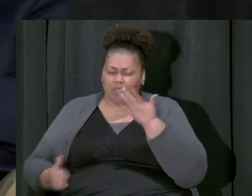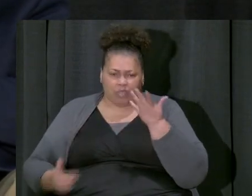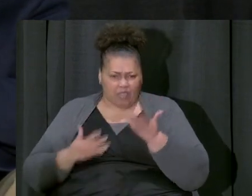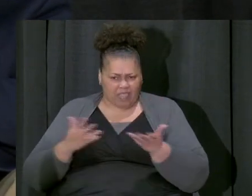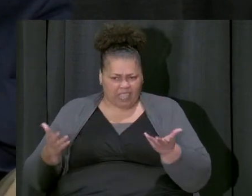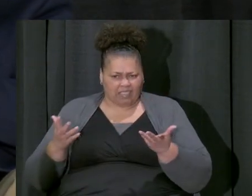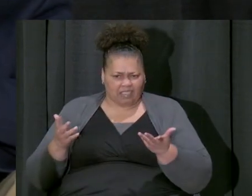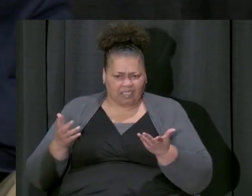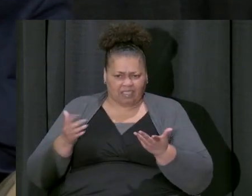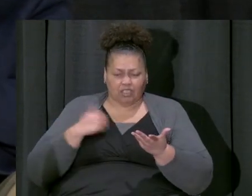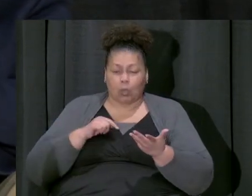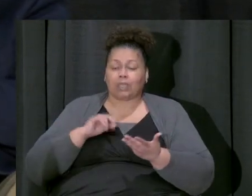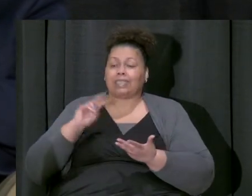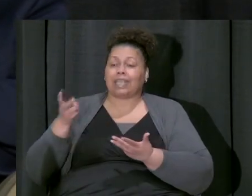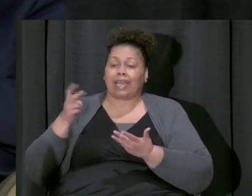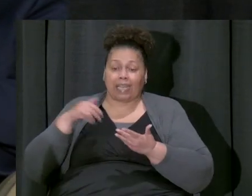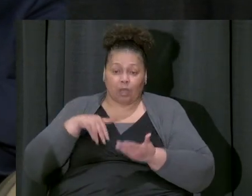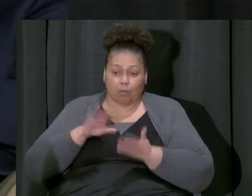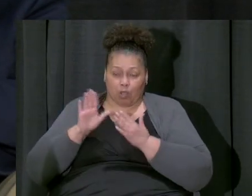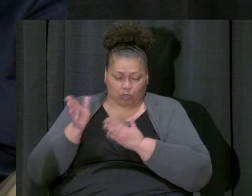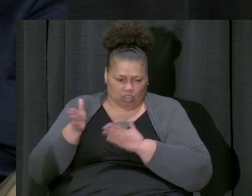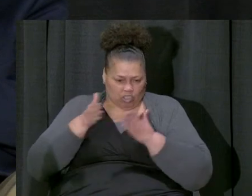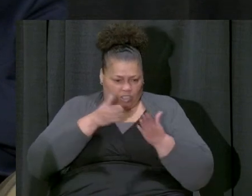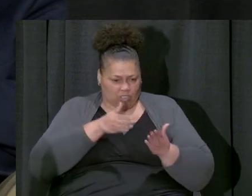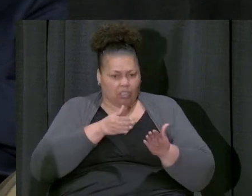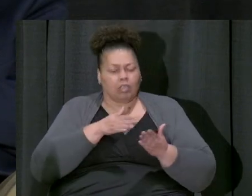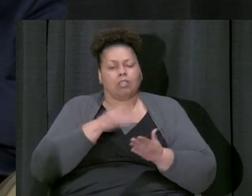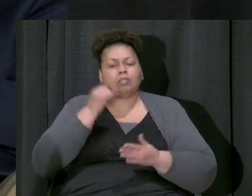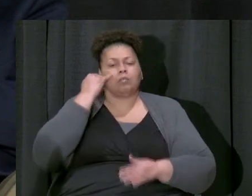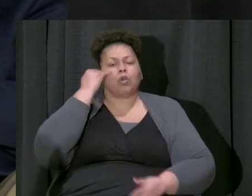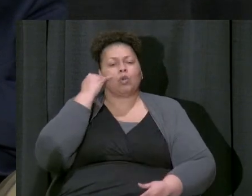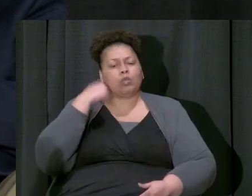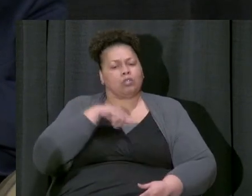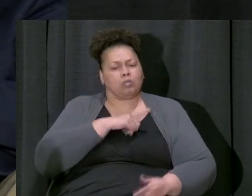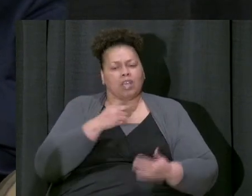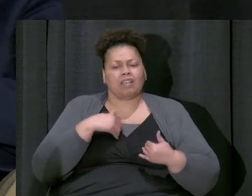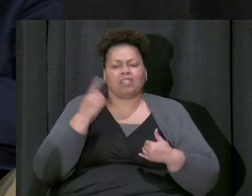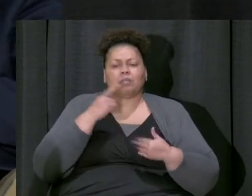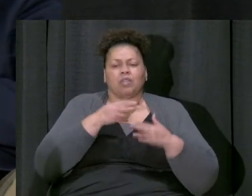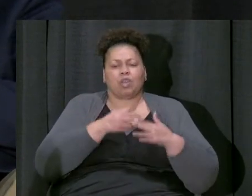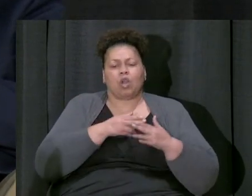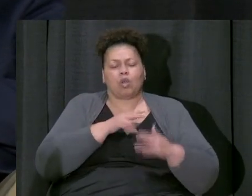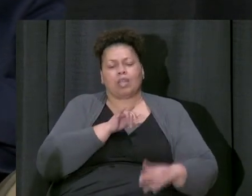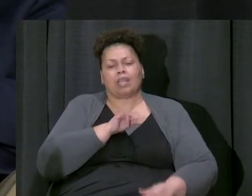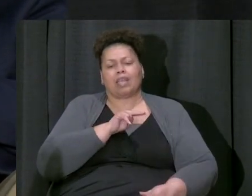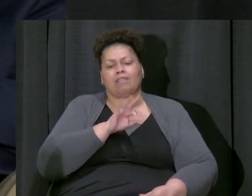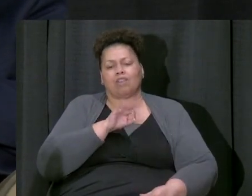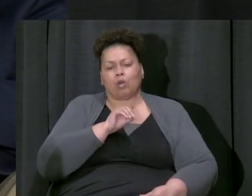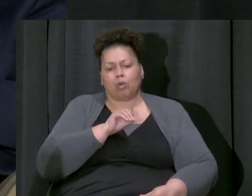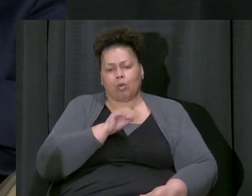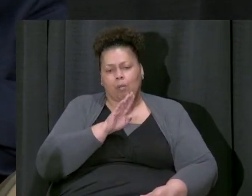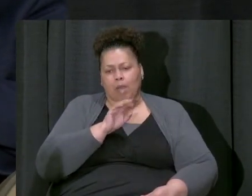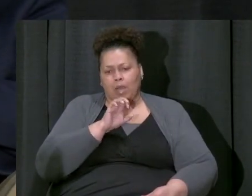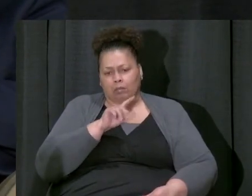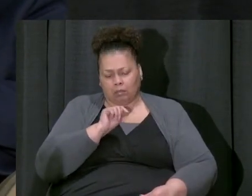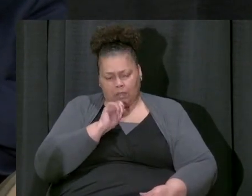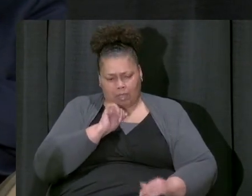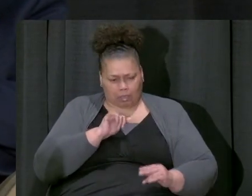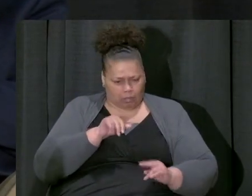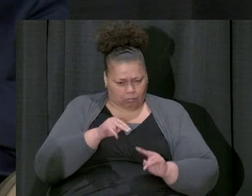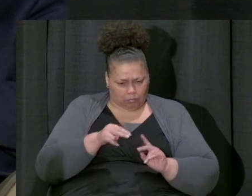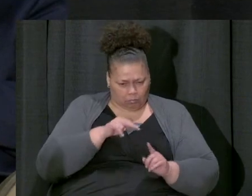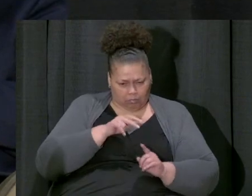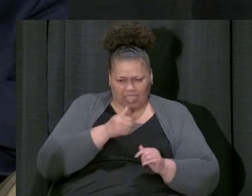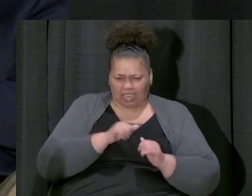took a second approach, which said, what if we had something that we call like an infobot that can look at anything? It's look